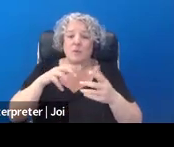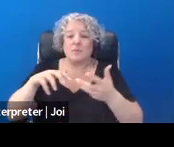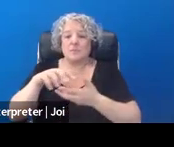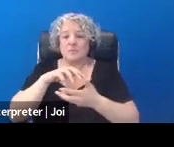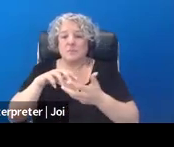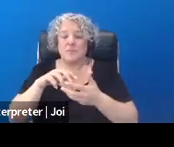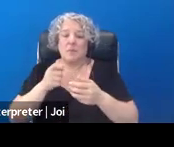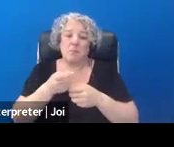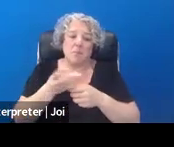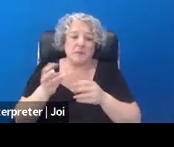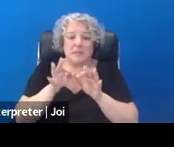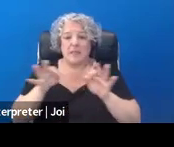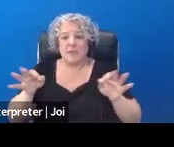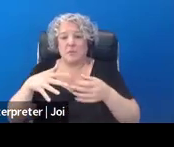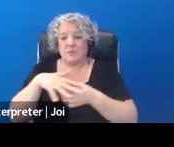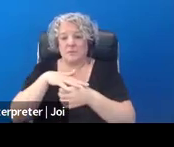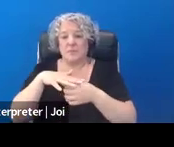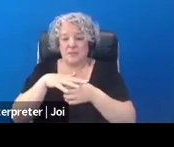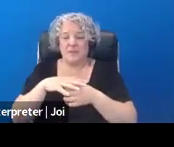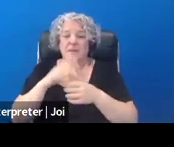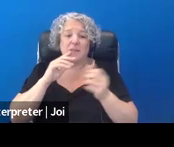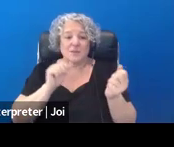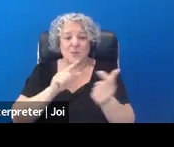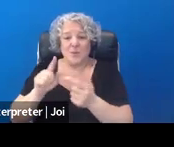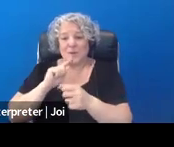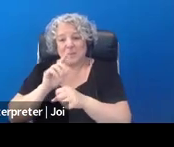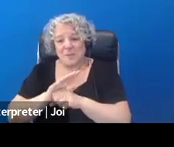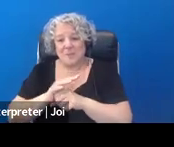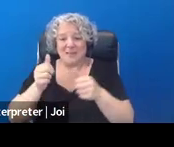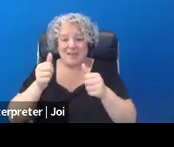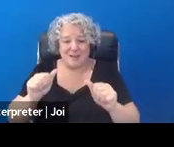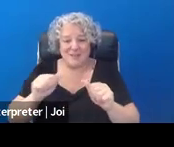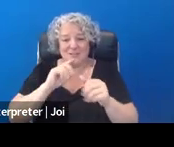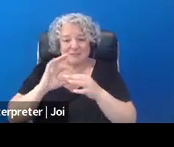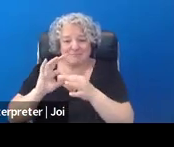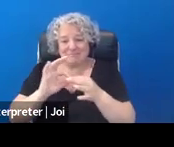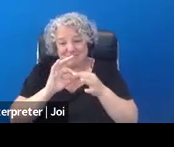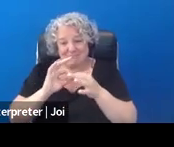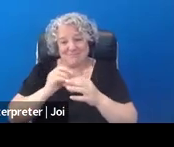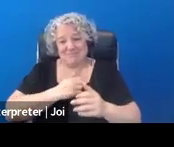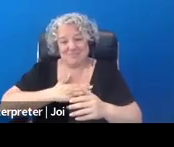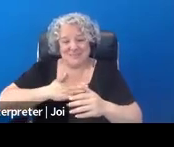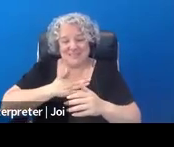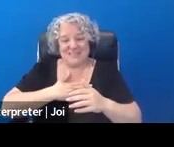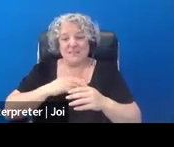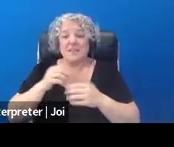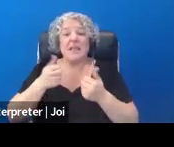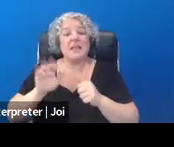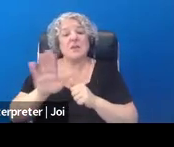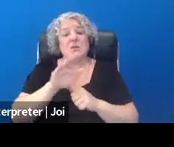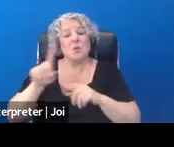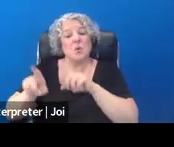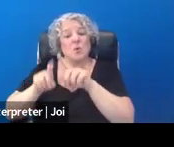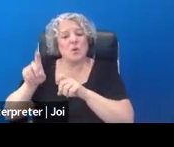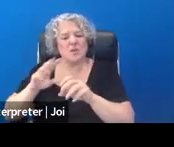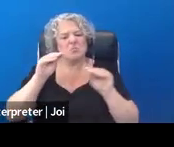and multilingual space, and this takes everyone's commitment and effort to make a reality. Please submit your questions using the